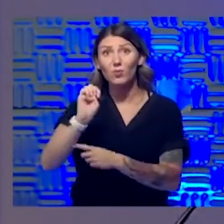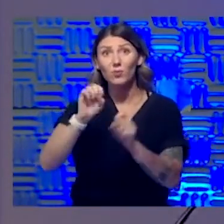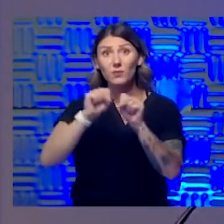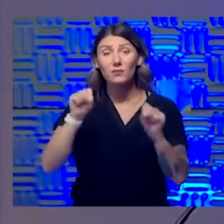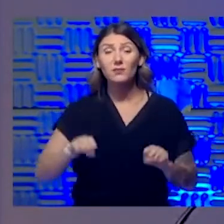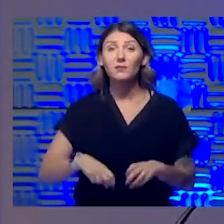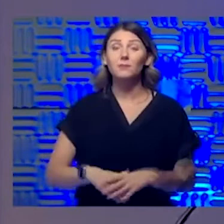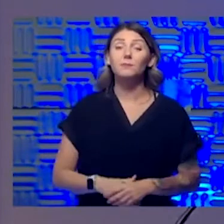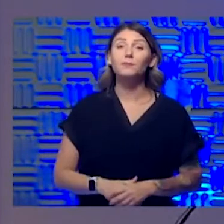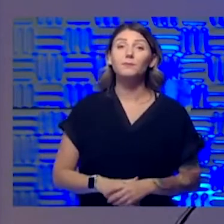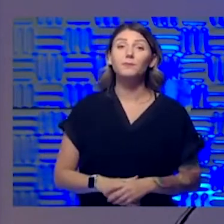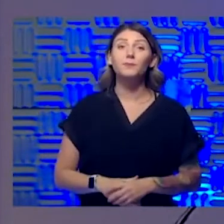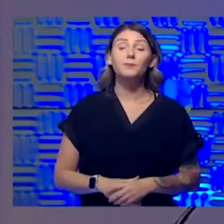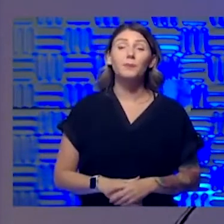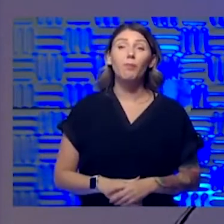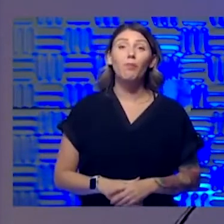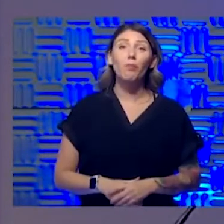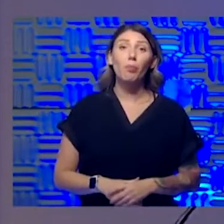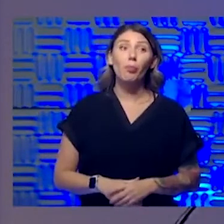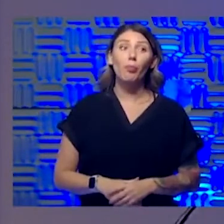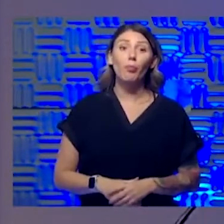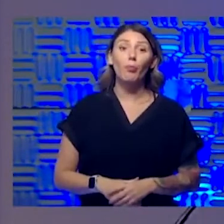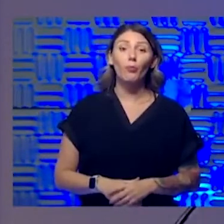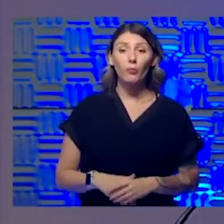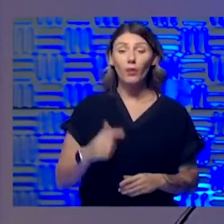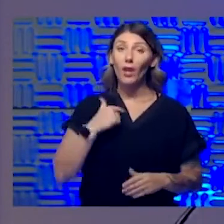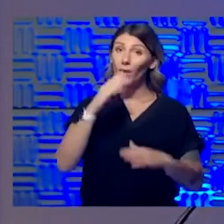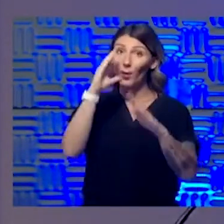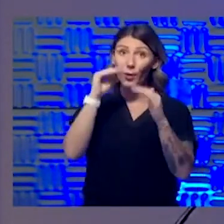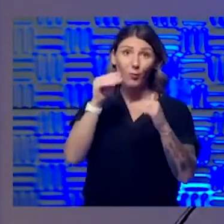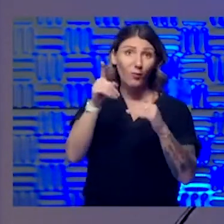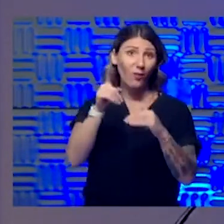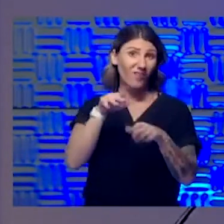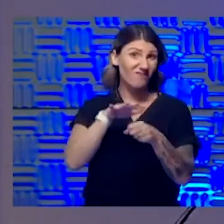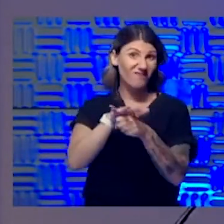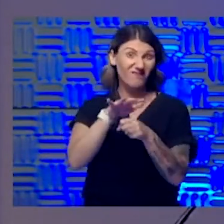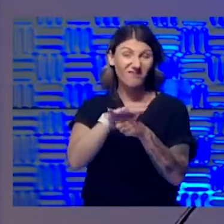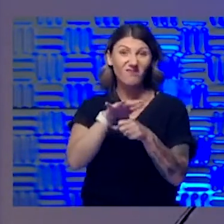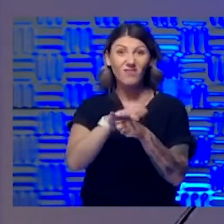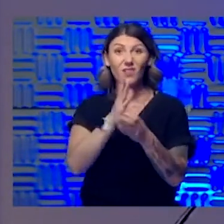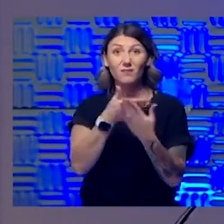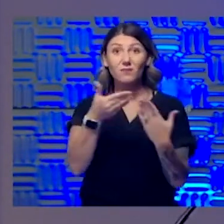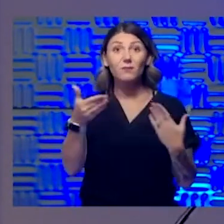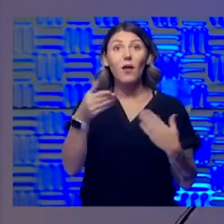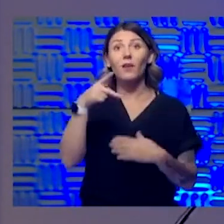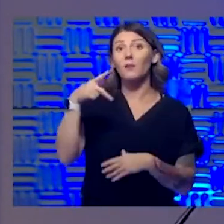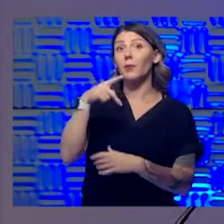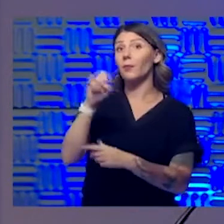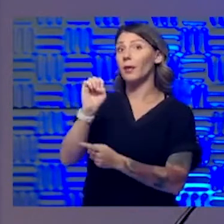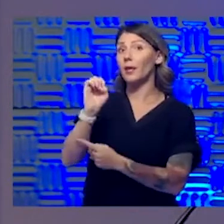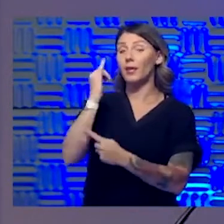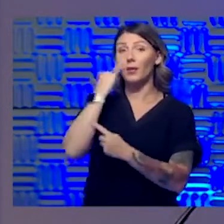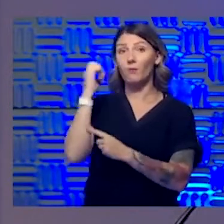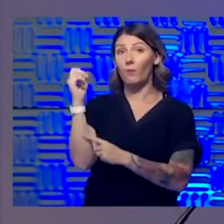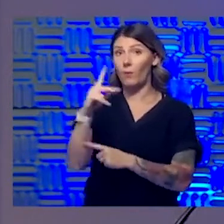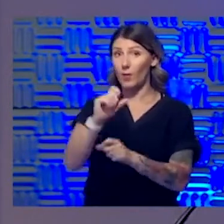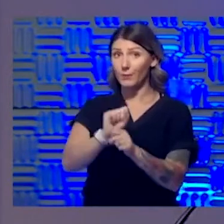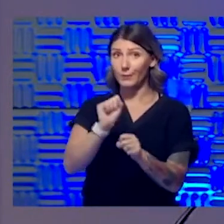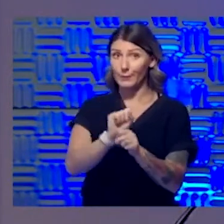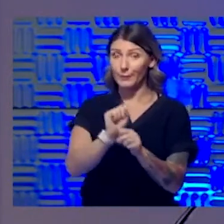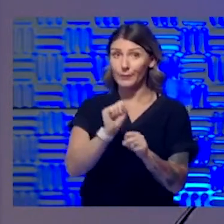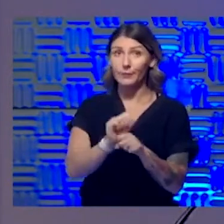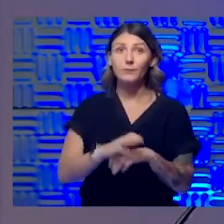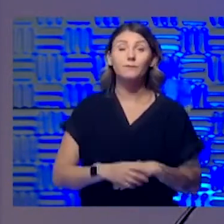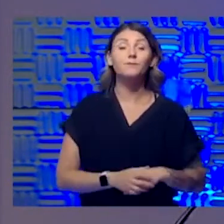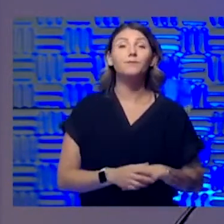I would hope that that you'd have an adequate supply of PPE if you return to work, and